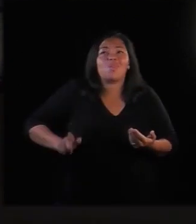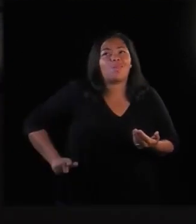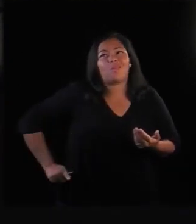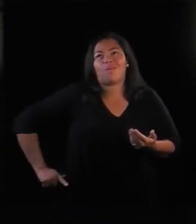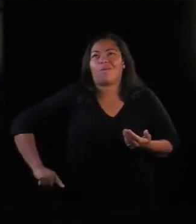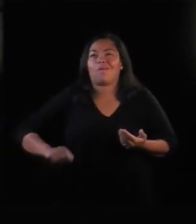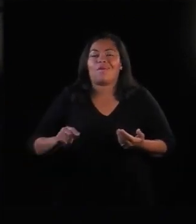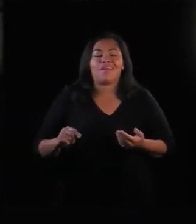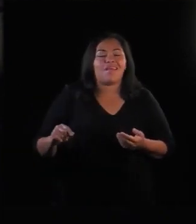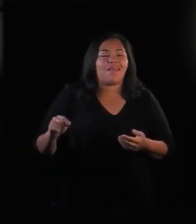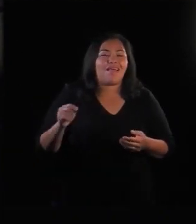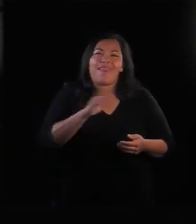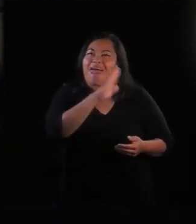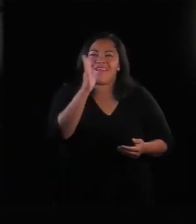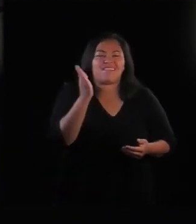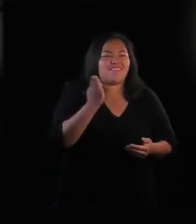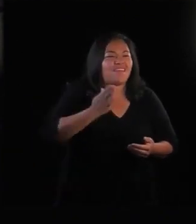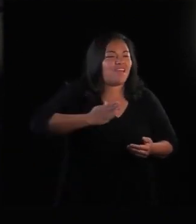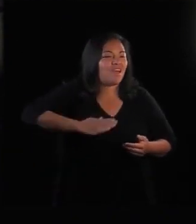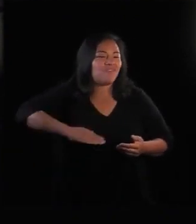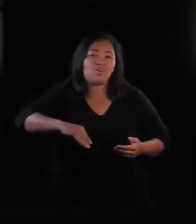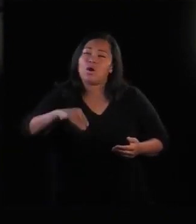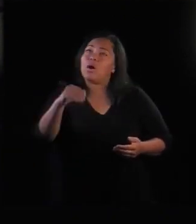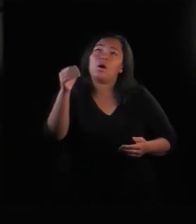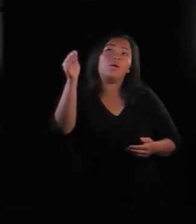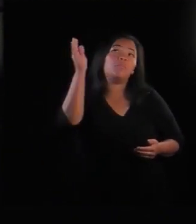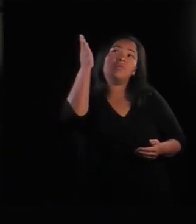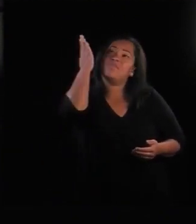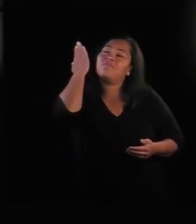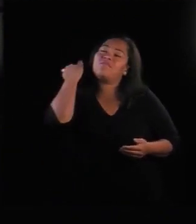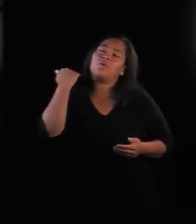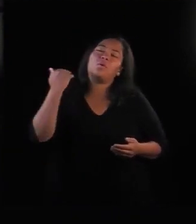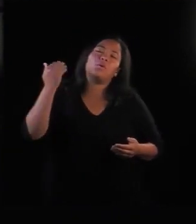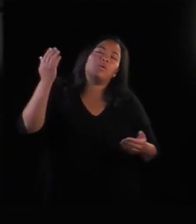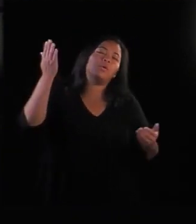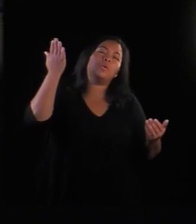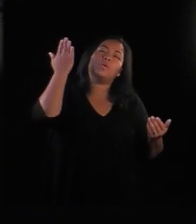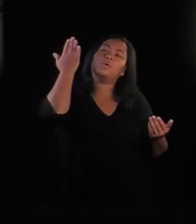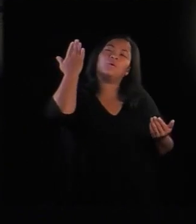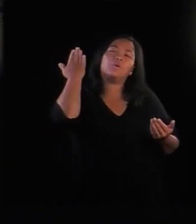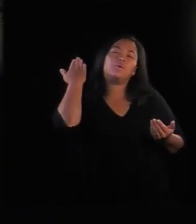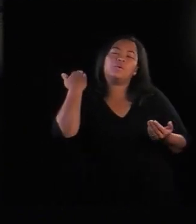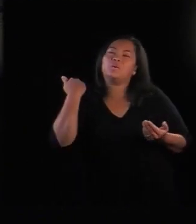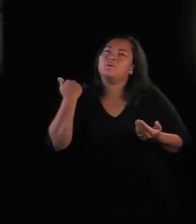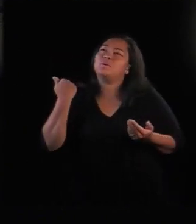now, Lord, like never before.